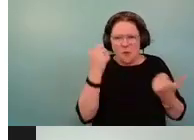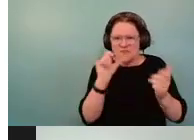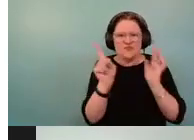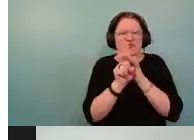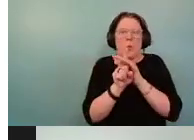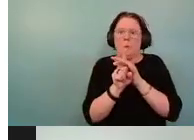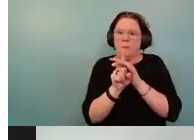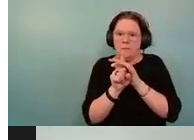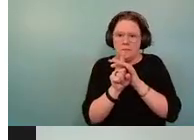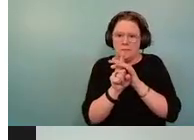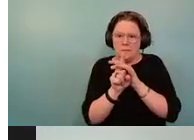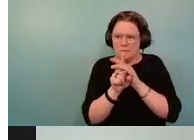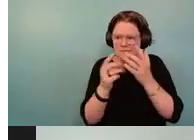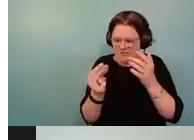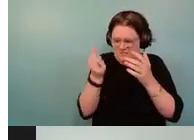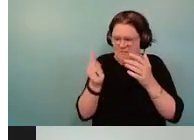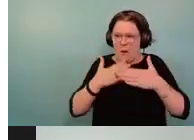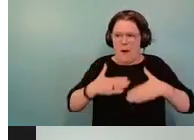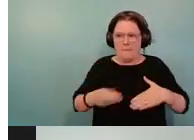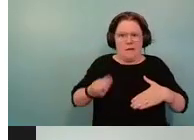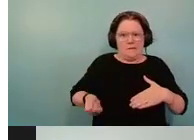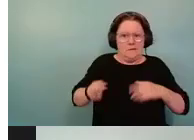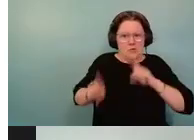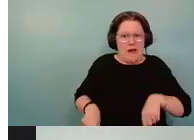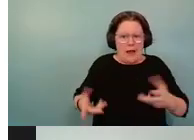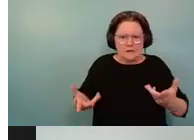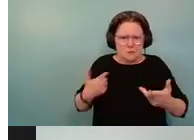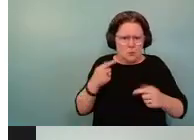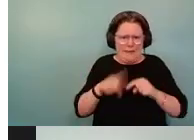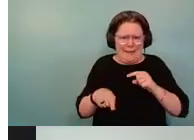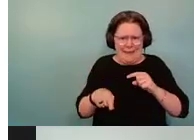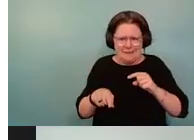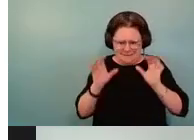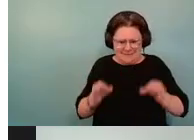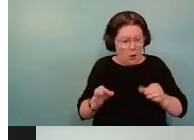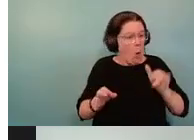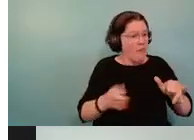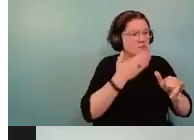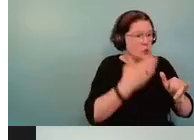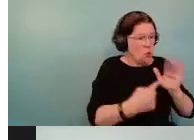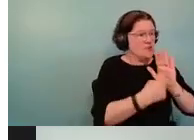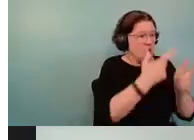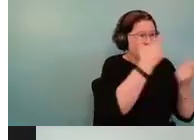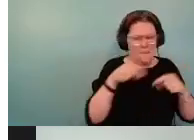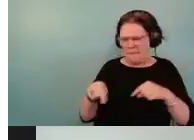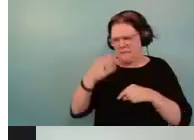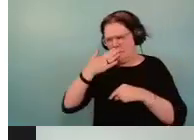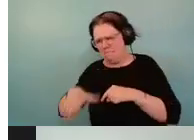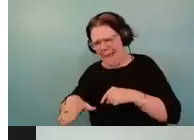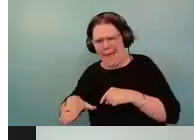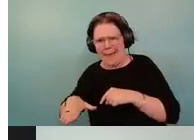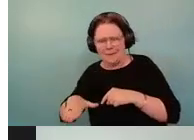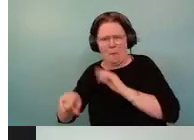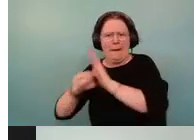comes out in the way that our body is reacting in that moment or our brain is reacting. And we don't always have control over what that looks